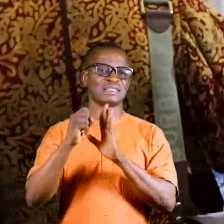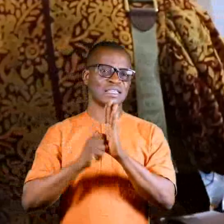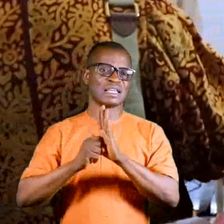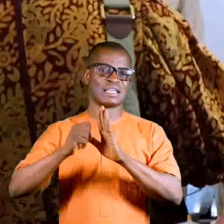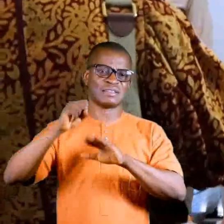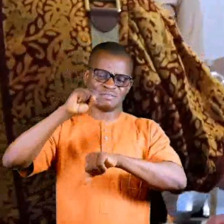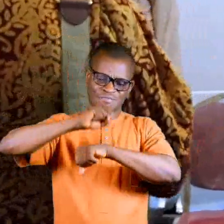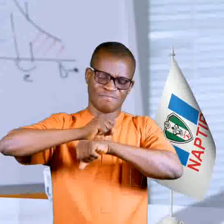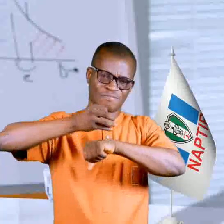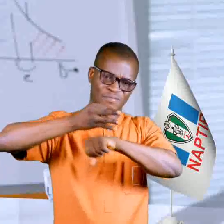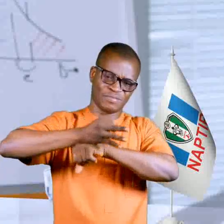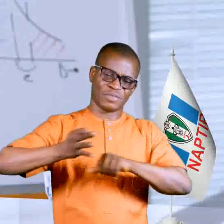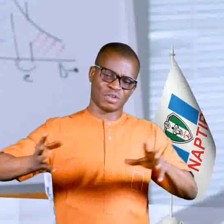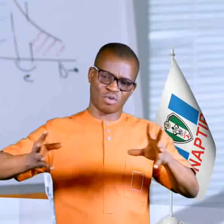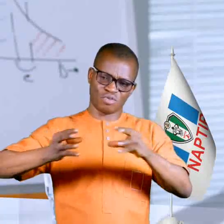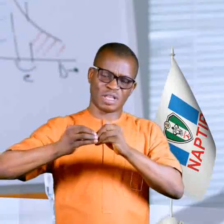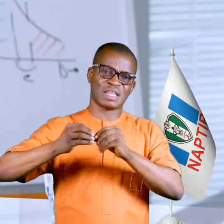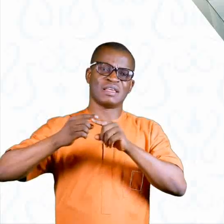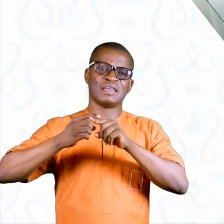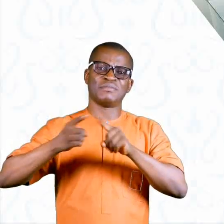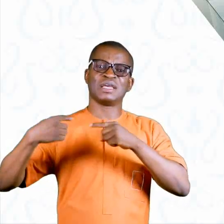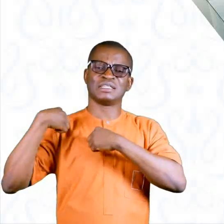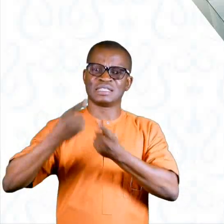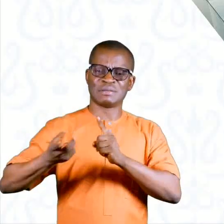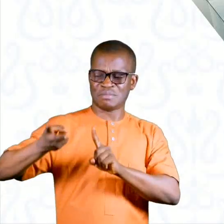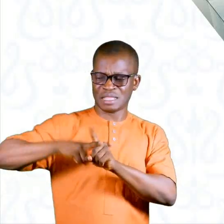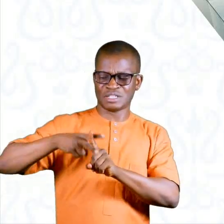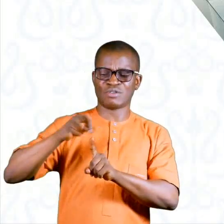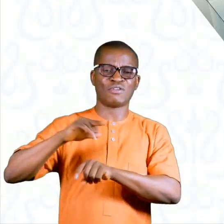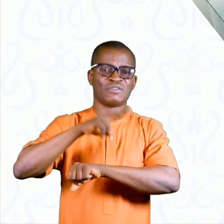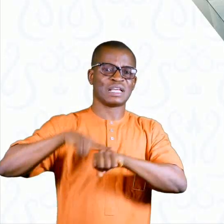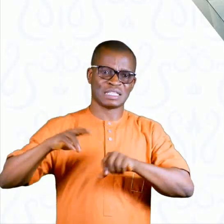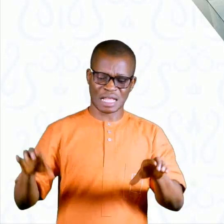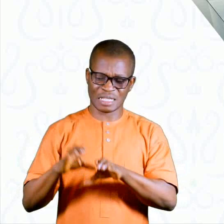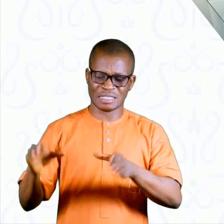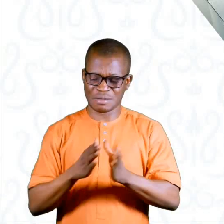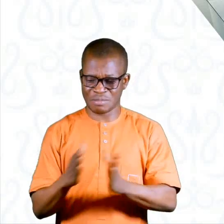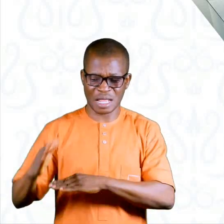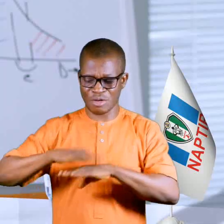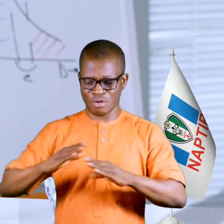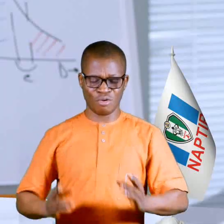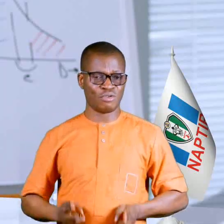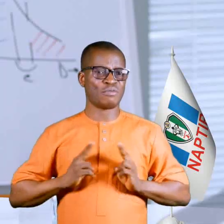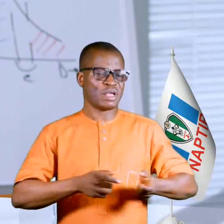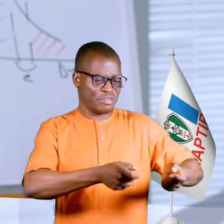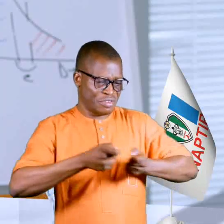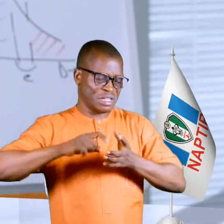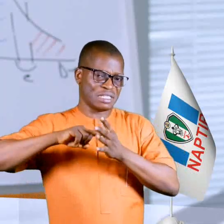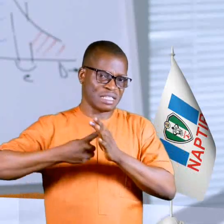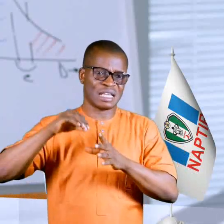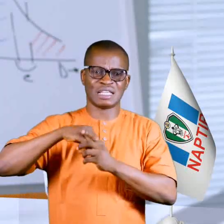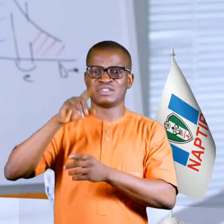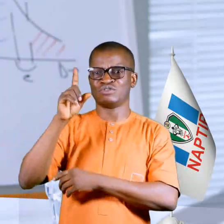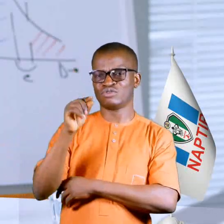state task forces, all in all. But since the implementation of the National Action Plan on Human Trafficking